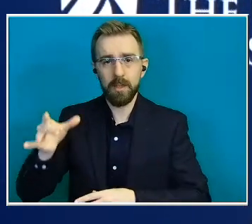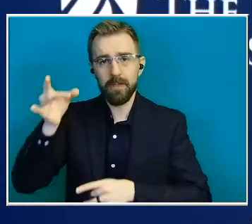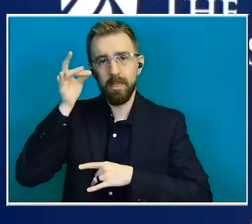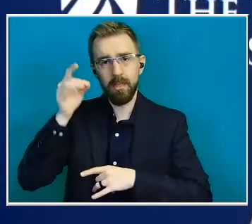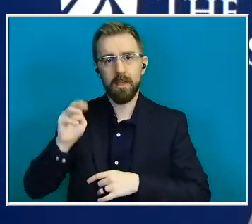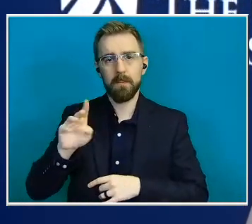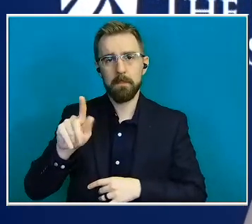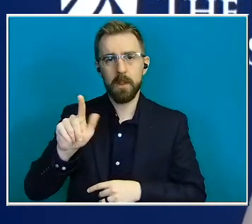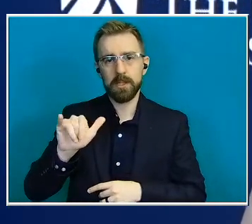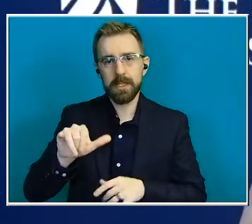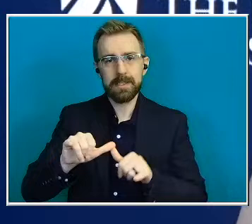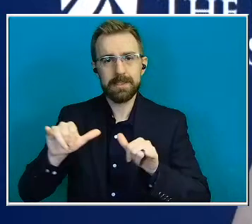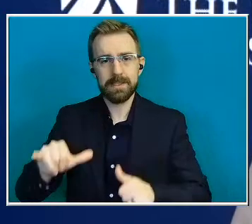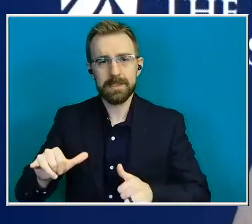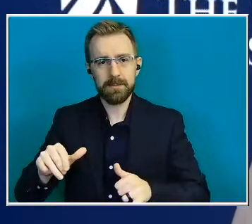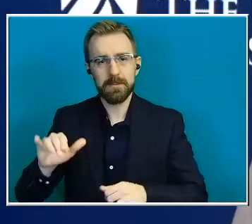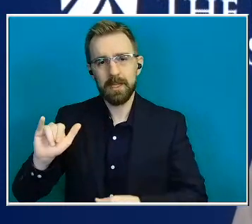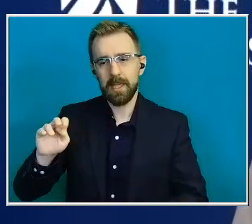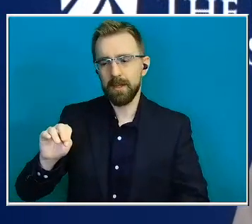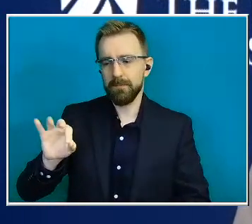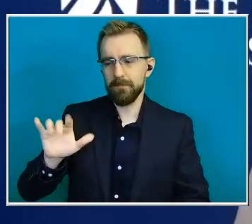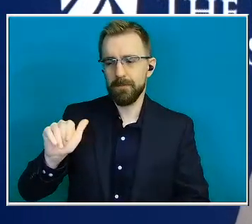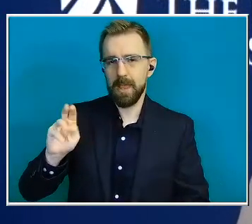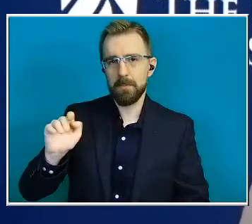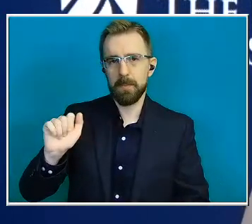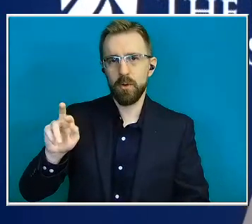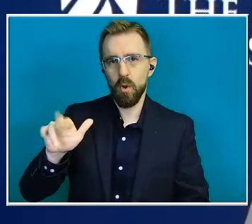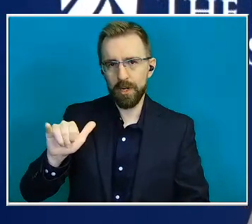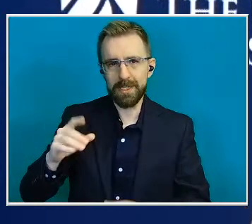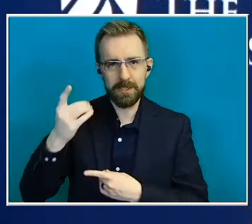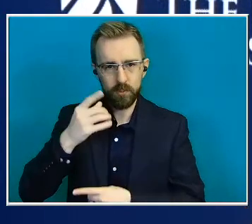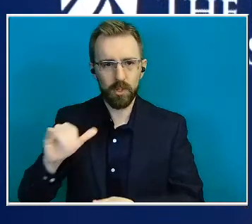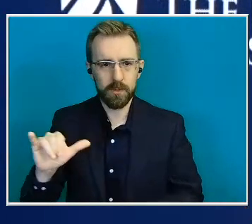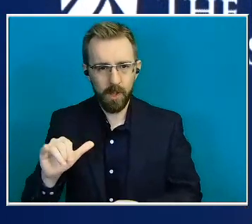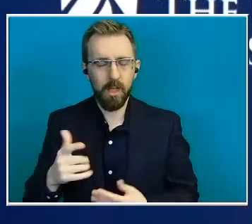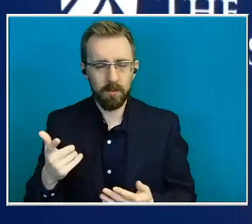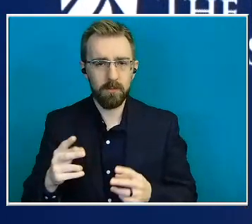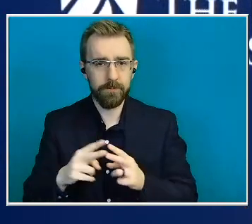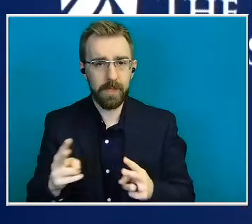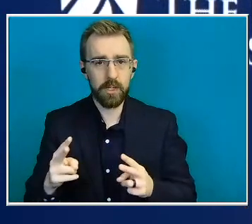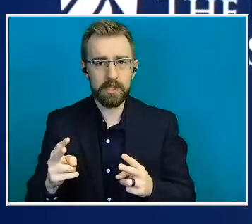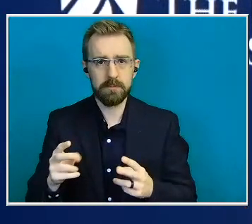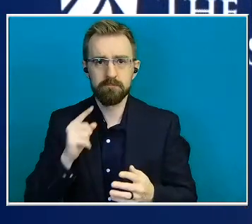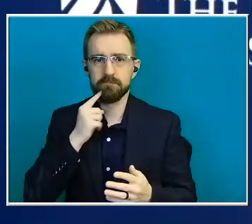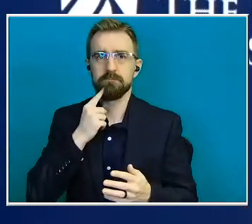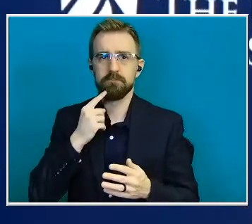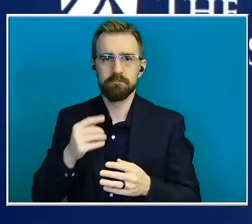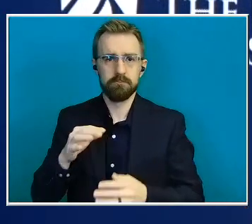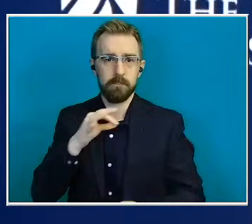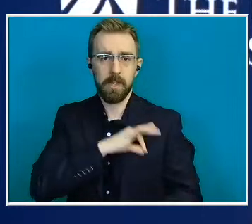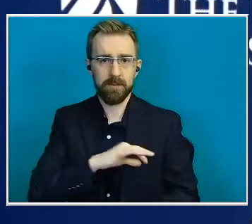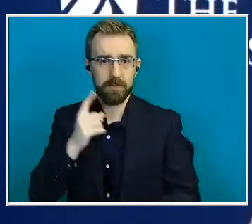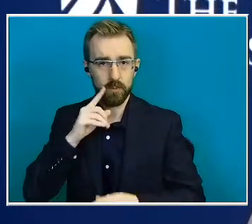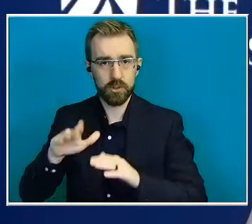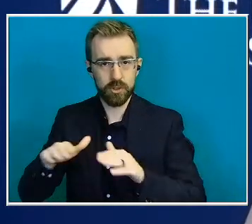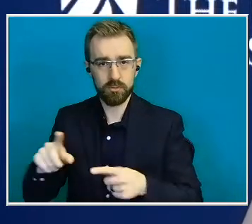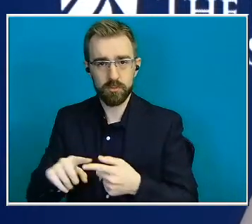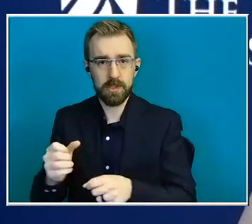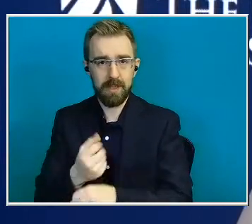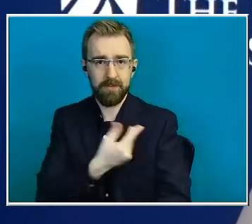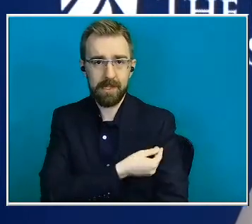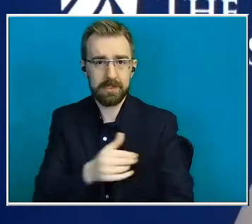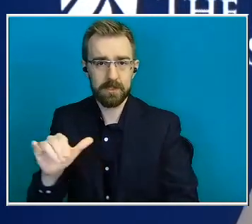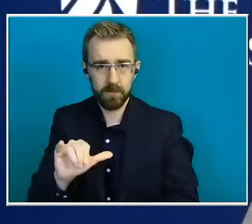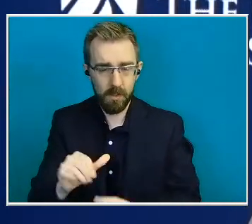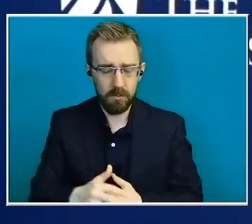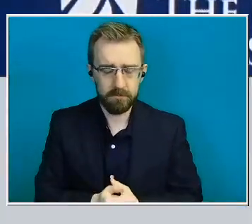inflammatory disorder as well. So there are very prominent benefits of vaccine even for children. Other things that we can do to help